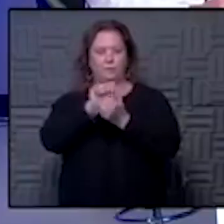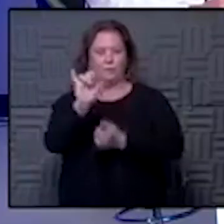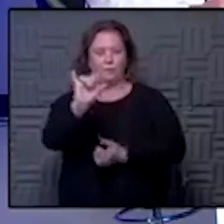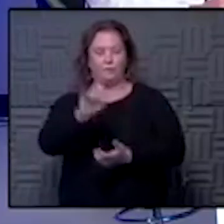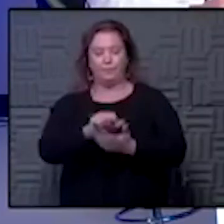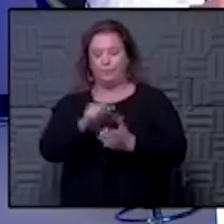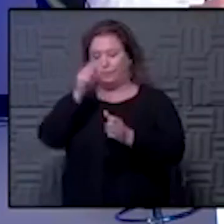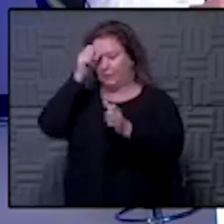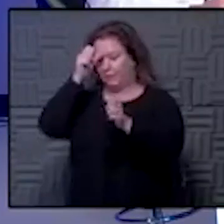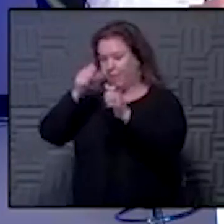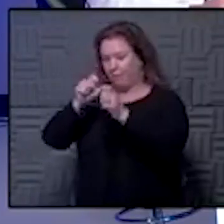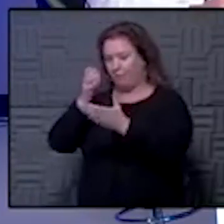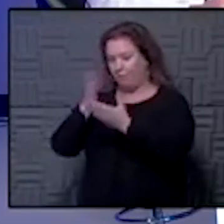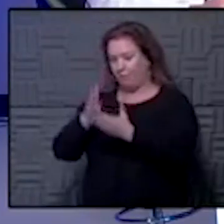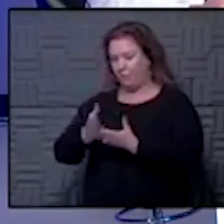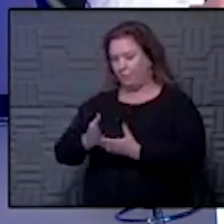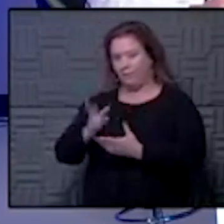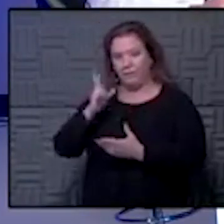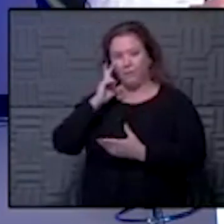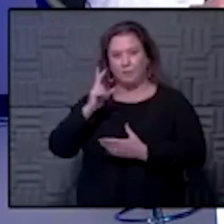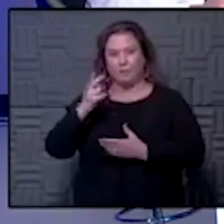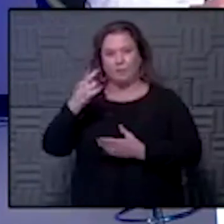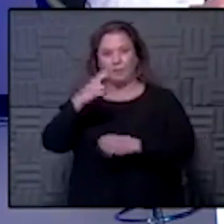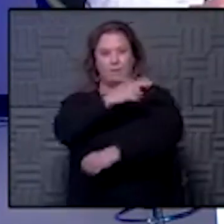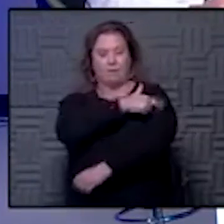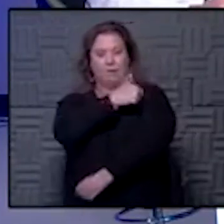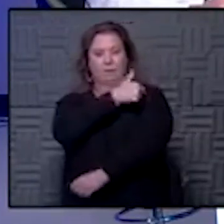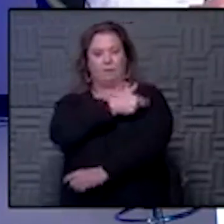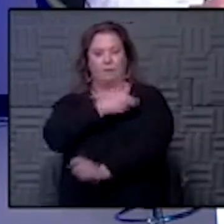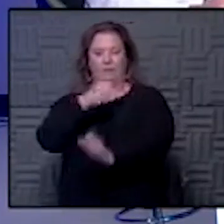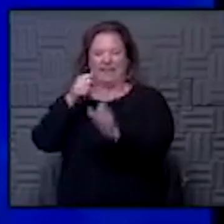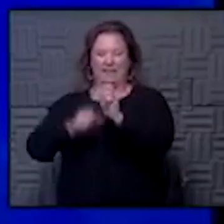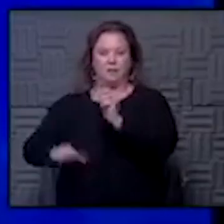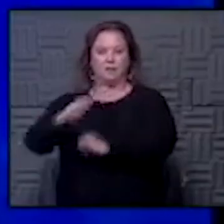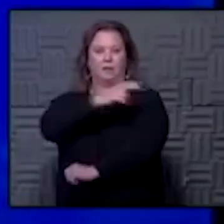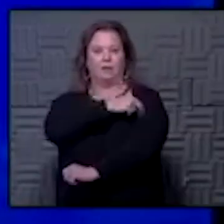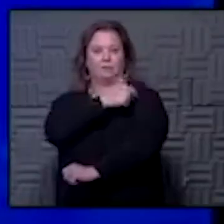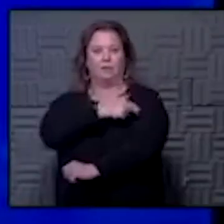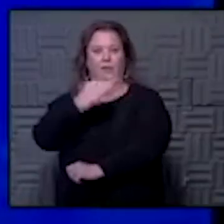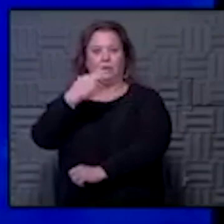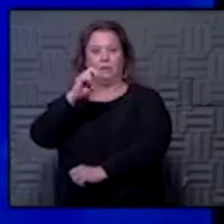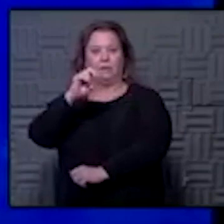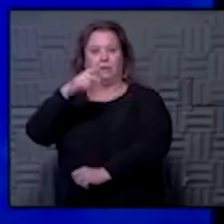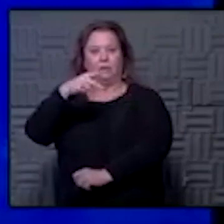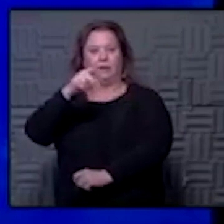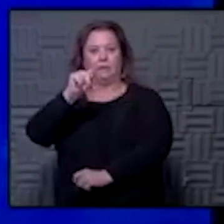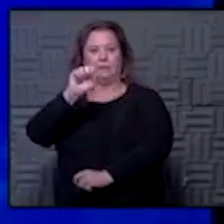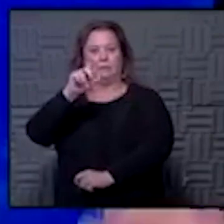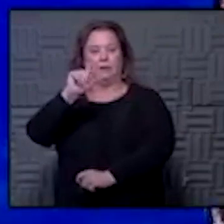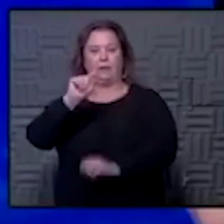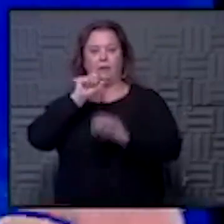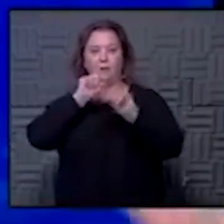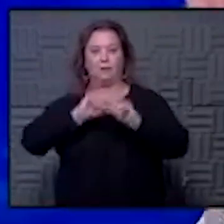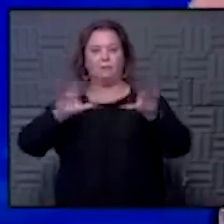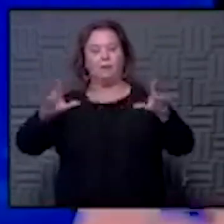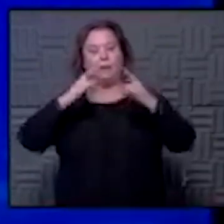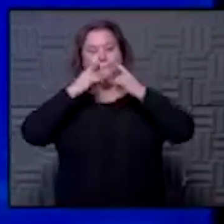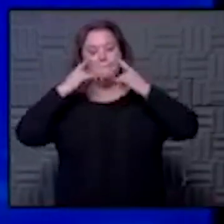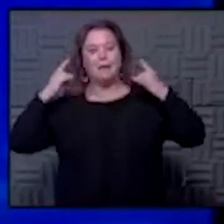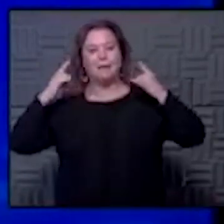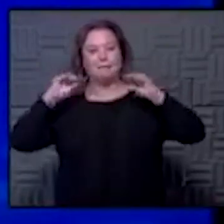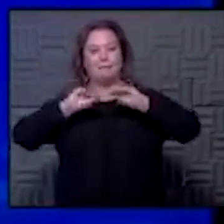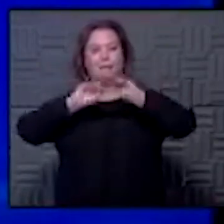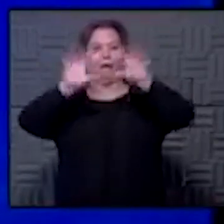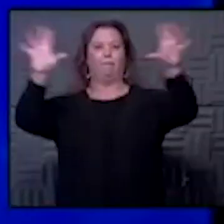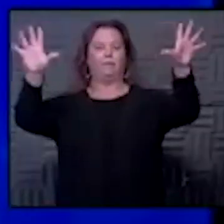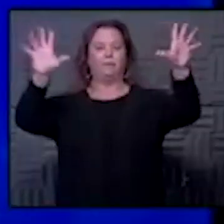remembering that if you really want proof, you just have to look at the hospitals, because every hospital has a hot spot of COVID and we're not getting spread. Masking